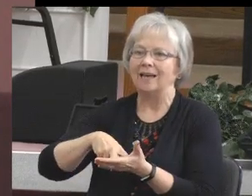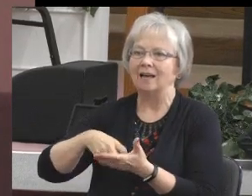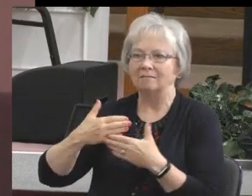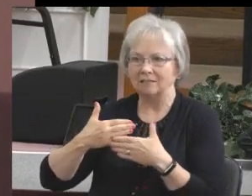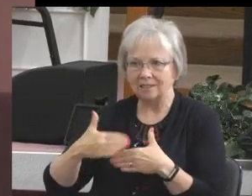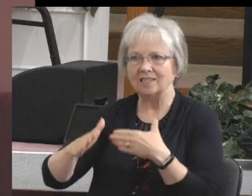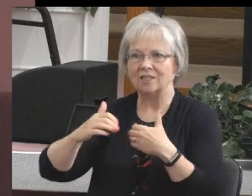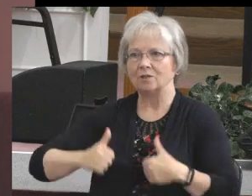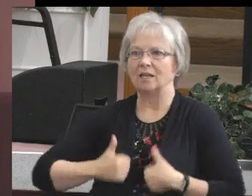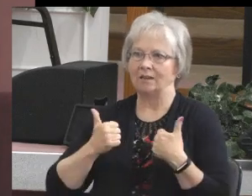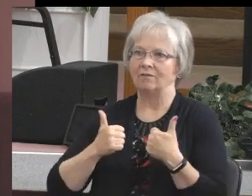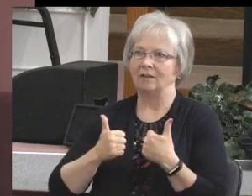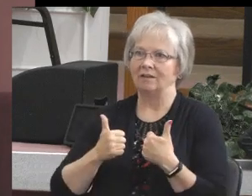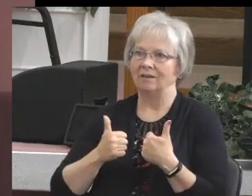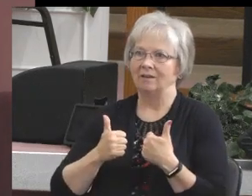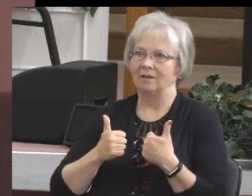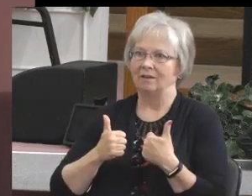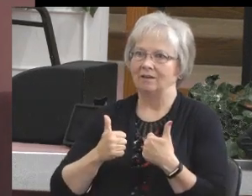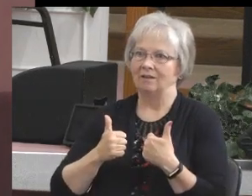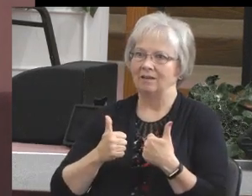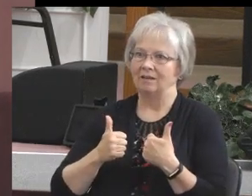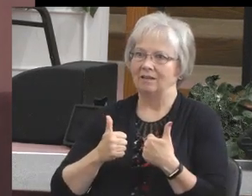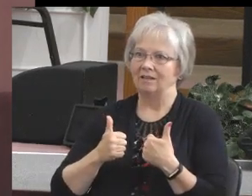be cast into a fiery furnace.